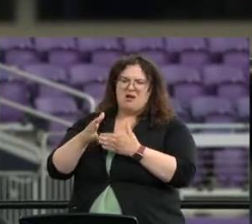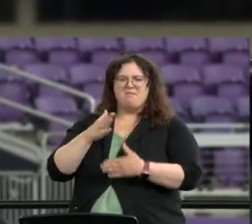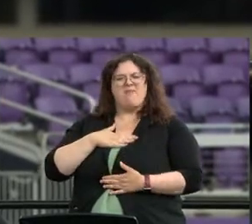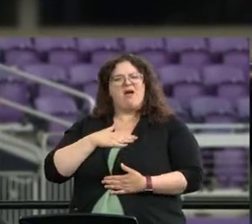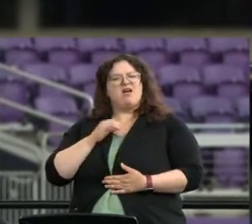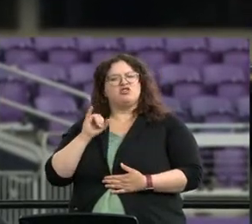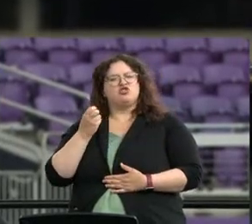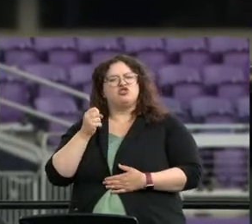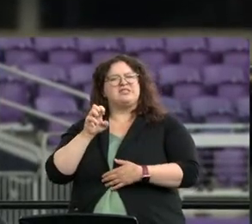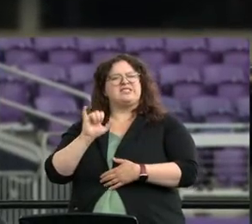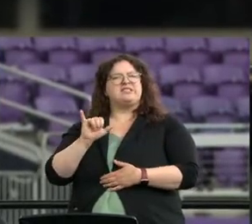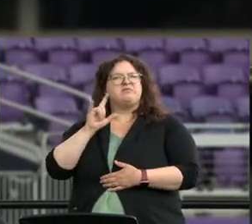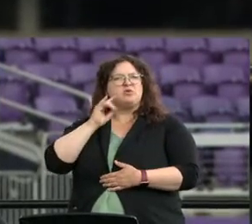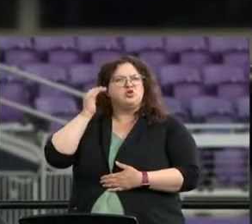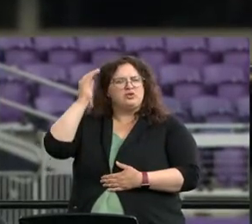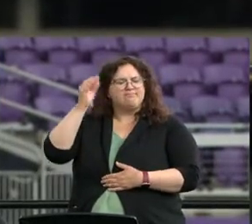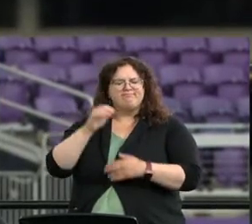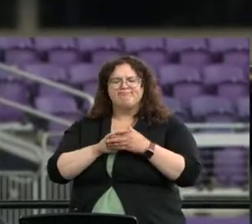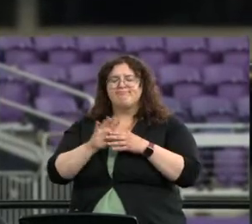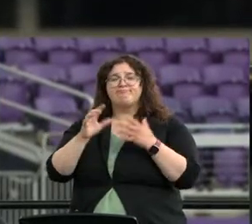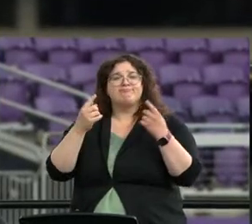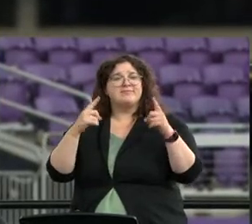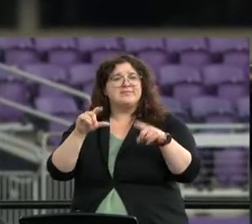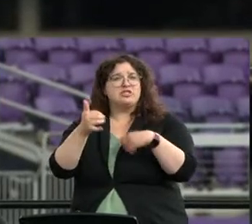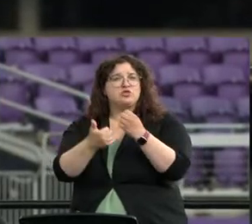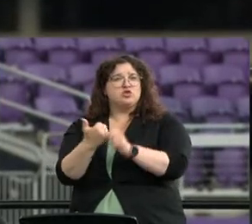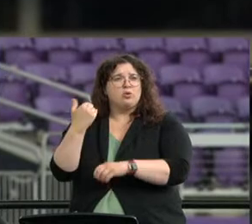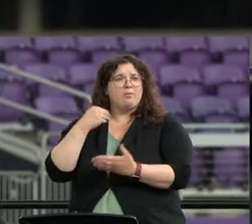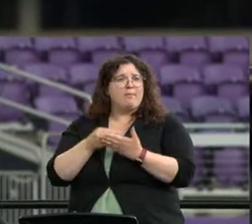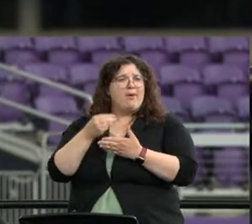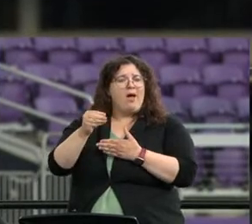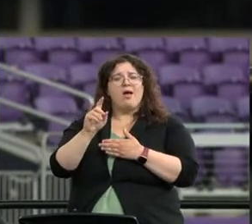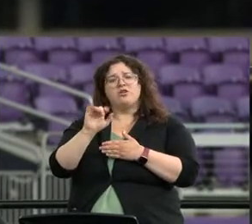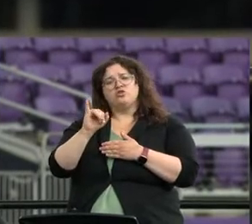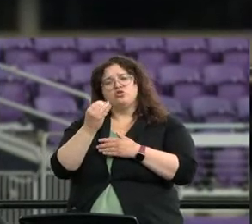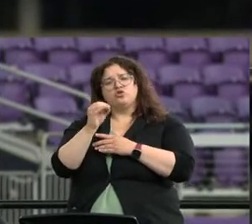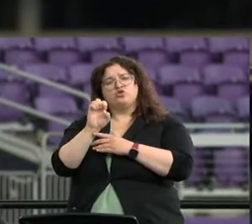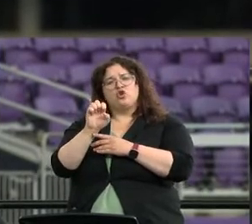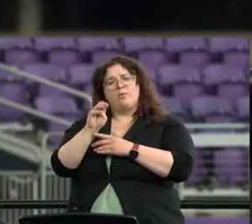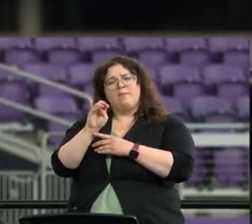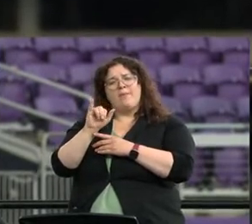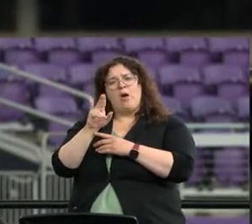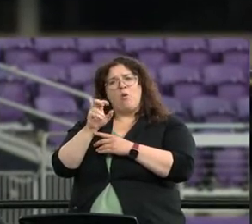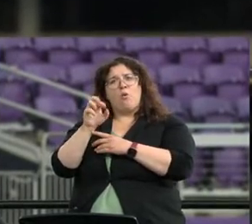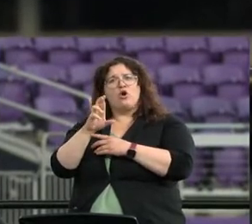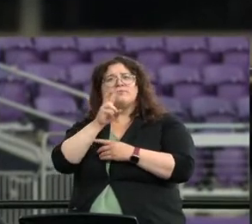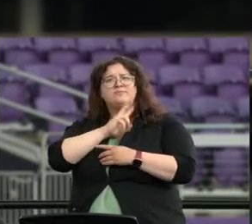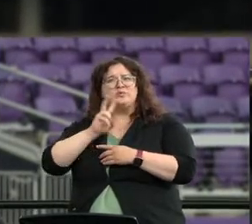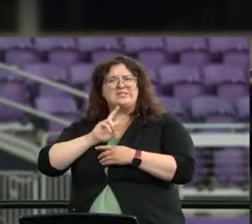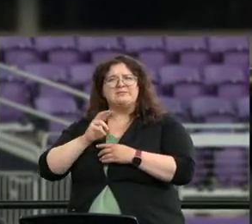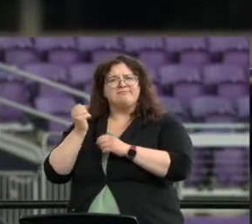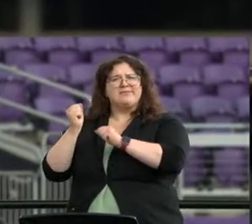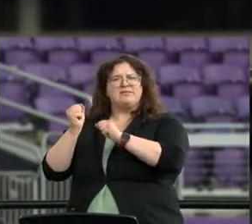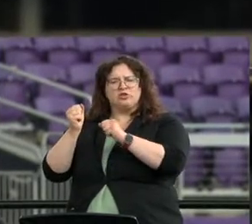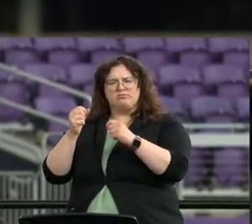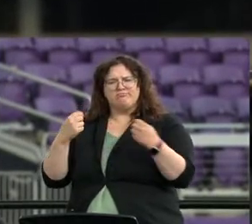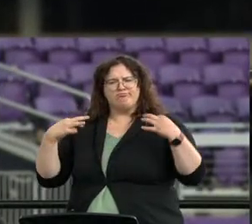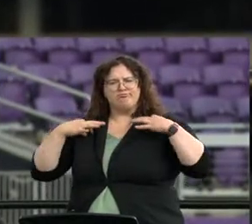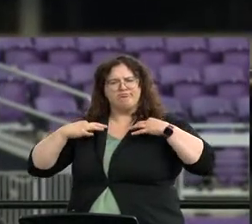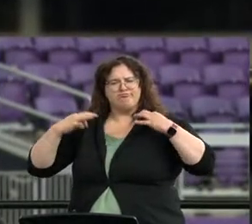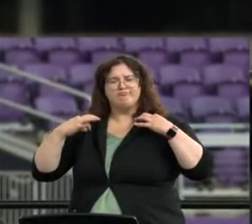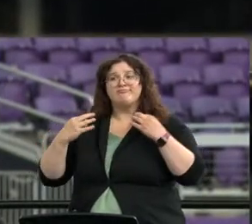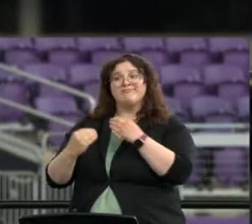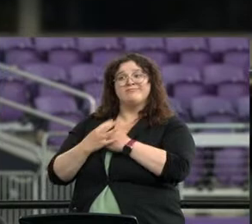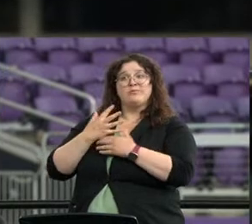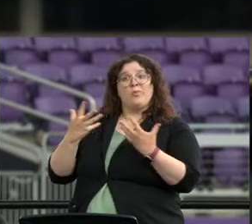adult life. About 10 years ago, I purchased a Joe Mauer Twins jersey. My interest in doing so was inspired